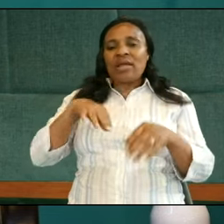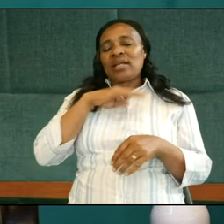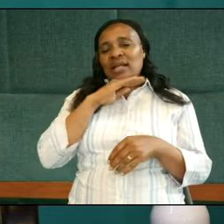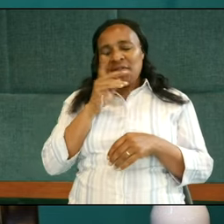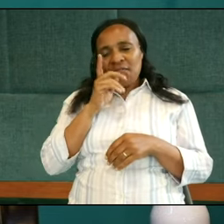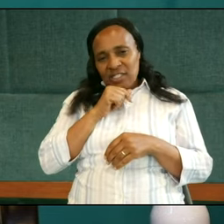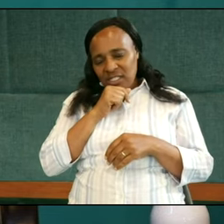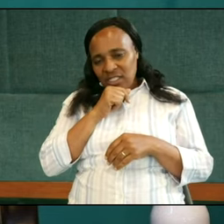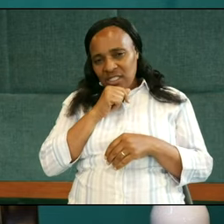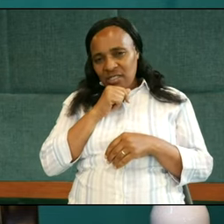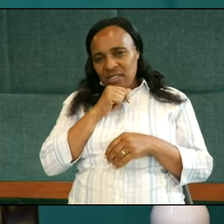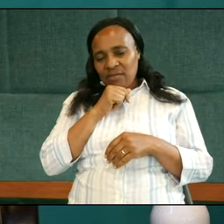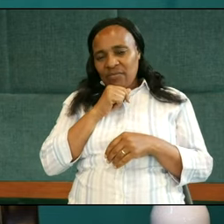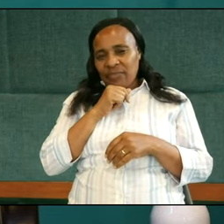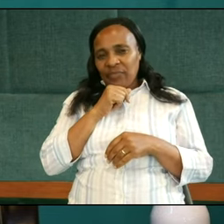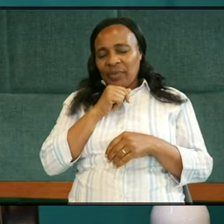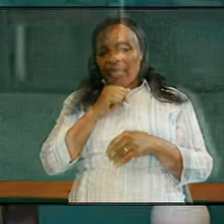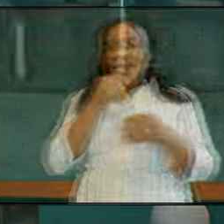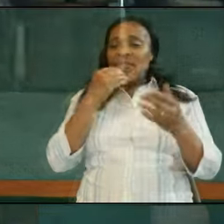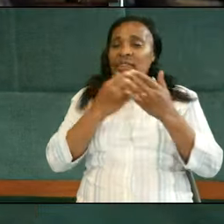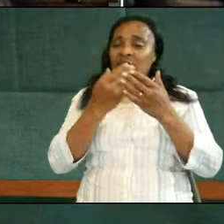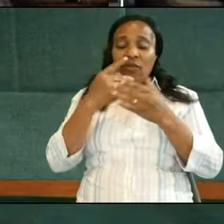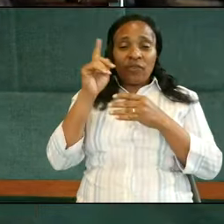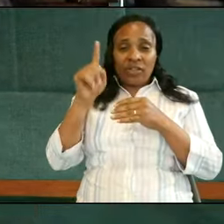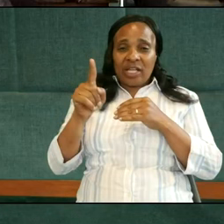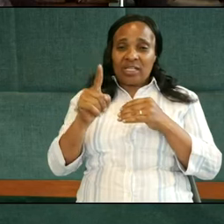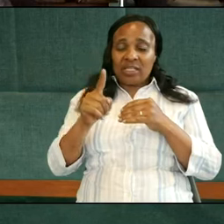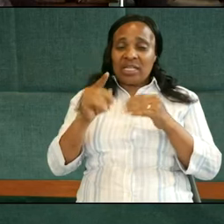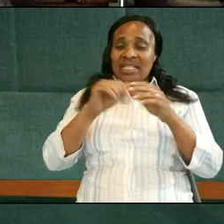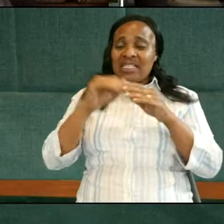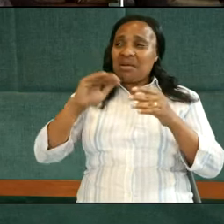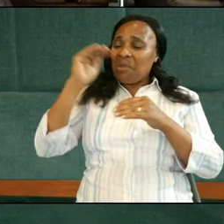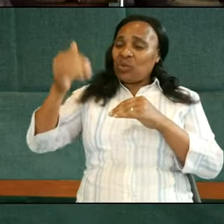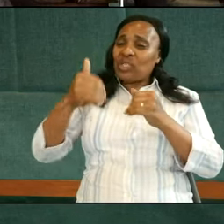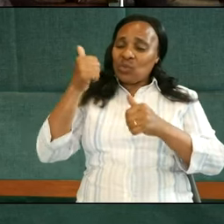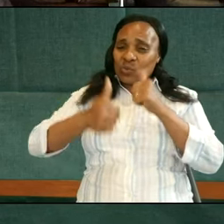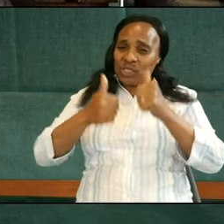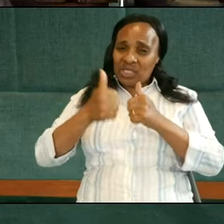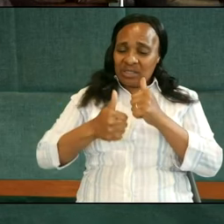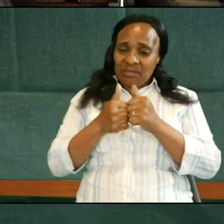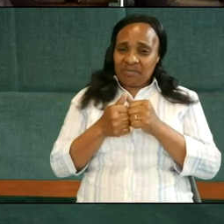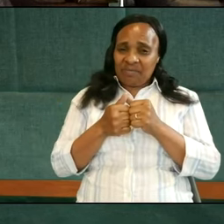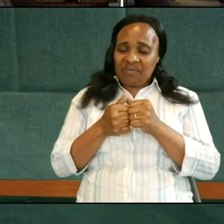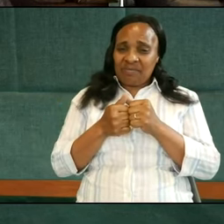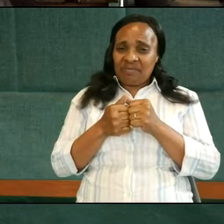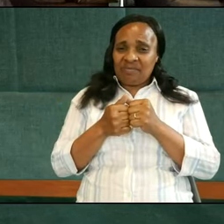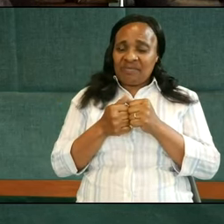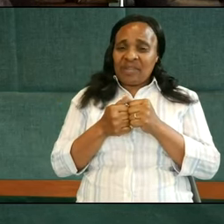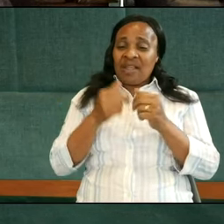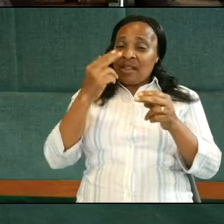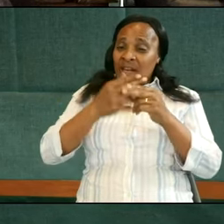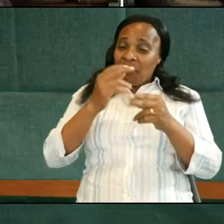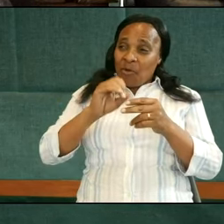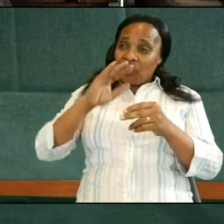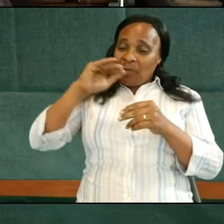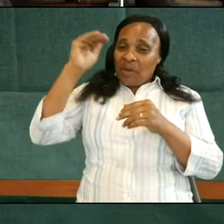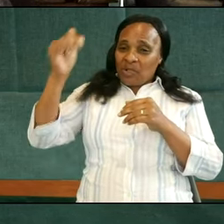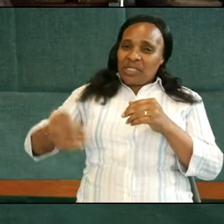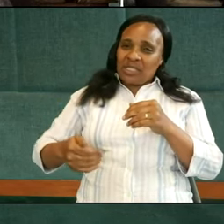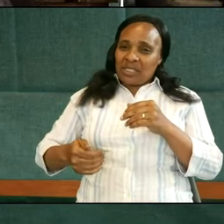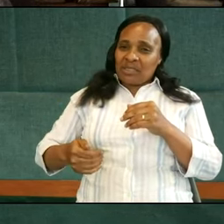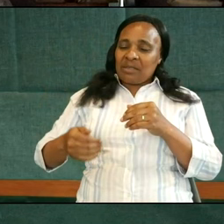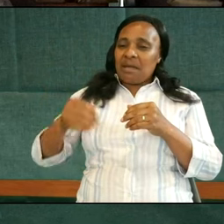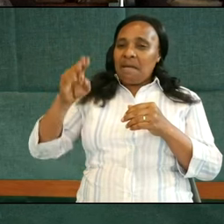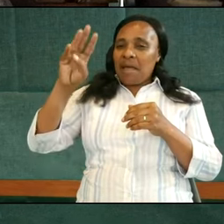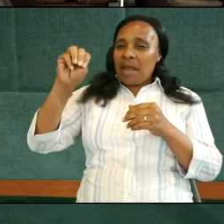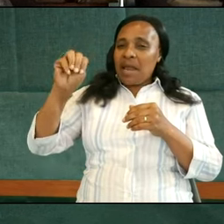Yeah, all right. That is the brief of the story. Thanks for that, Barbara. And what was the name of the mountain? The name of the mountain was Mount